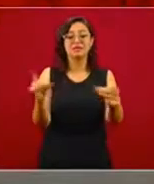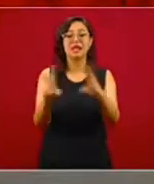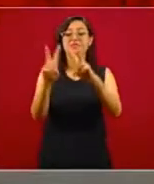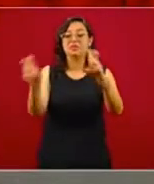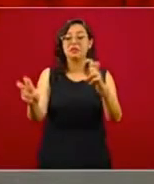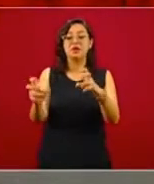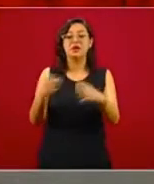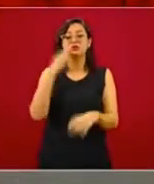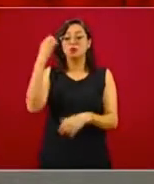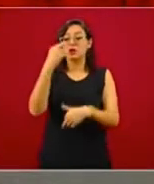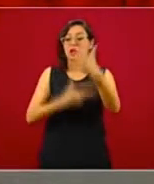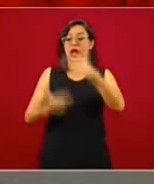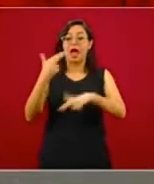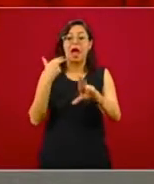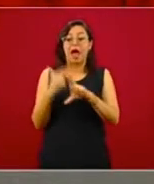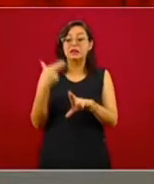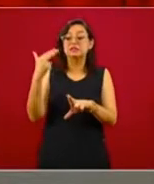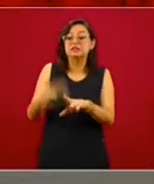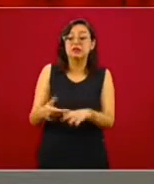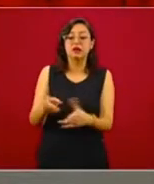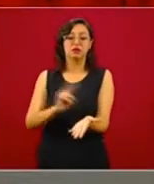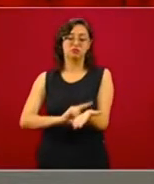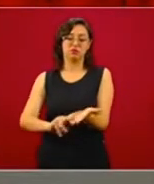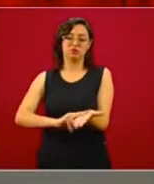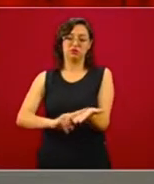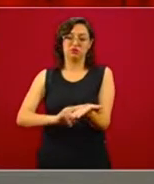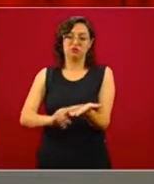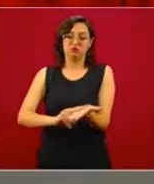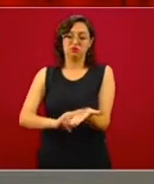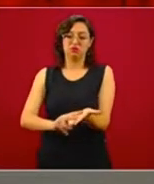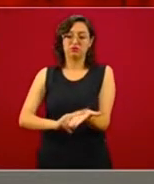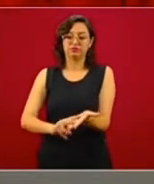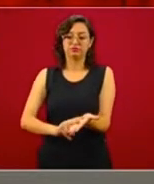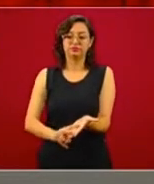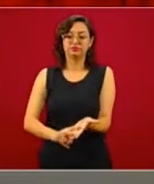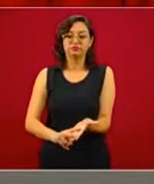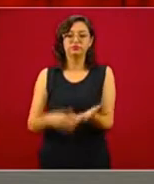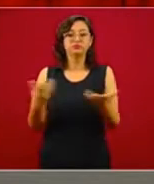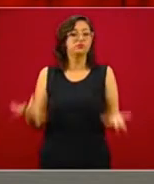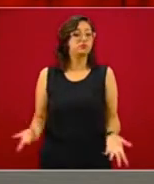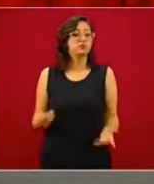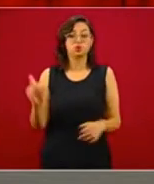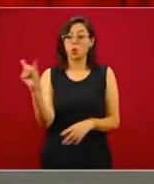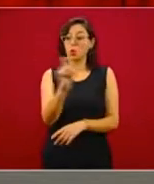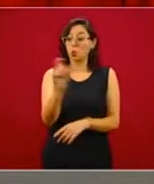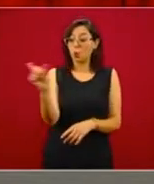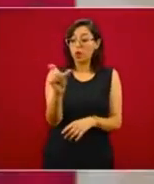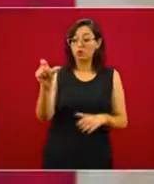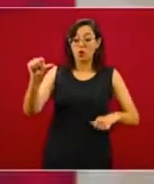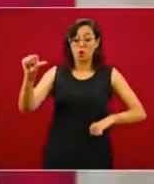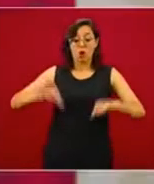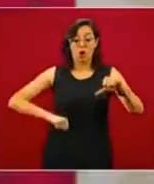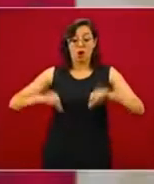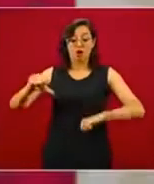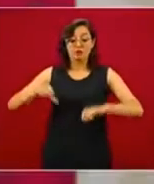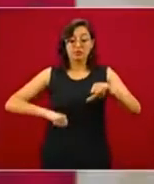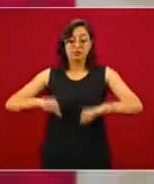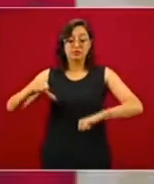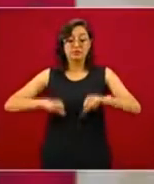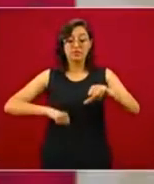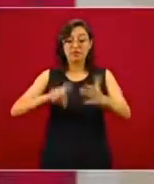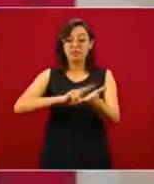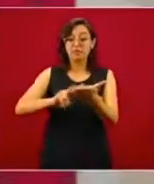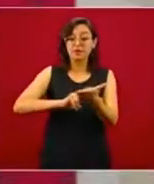need to stress out, is that we need the green light first. Whenever we have the green light, all